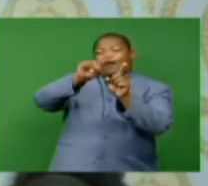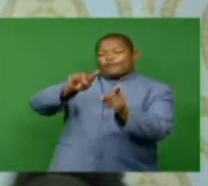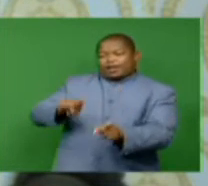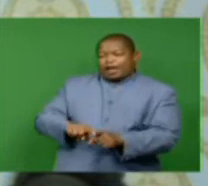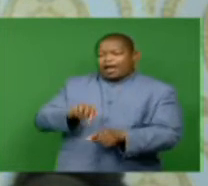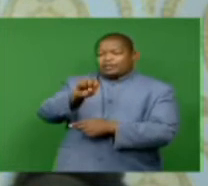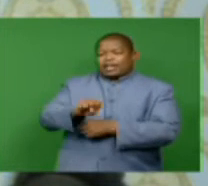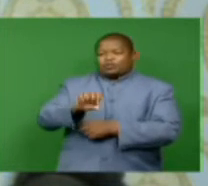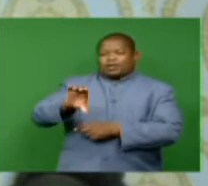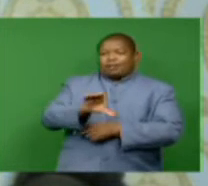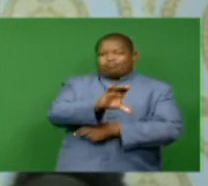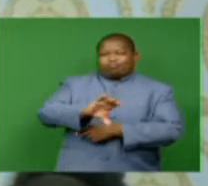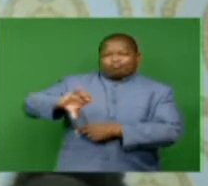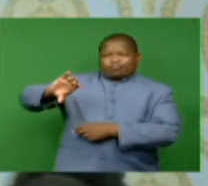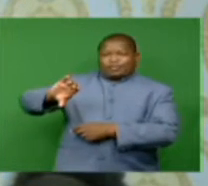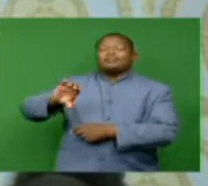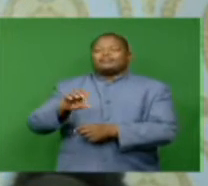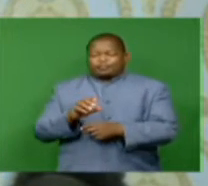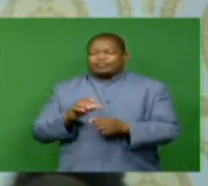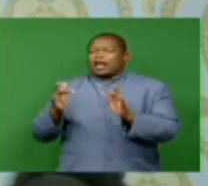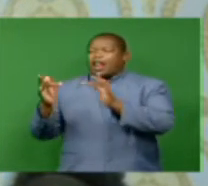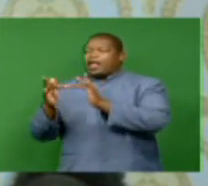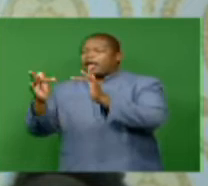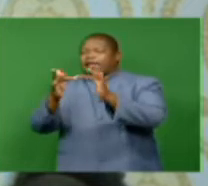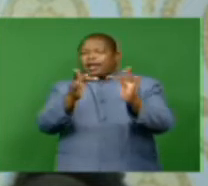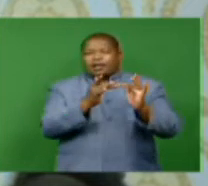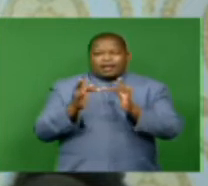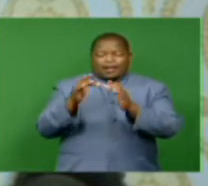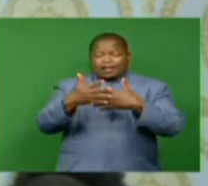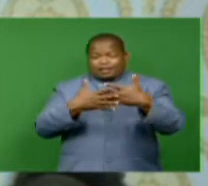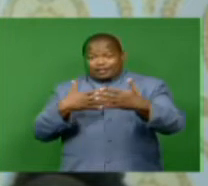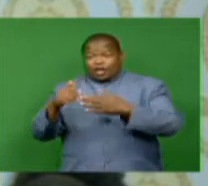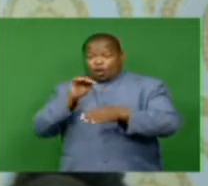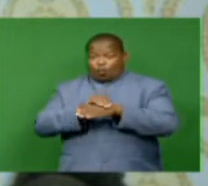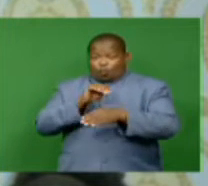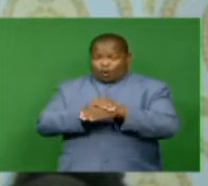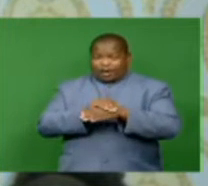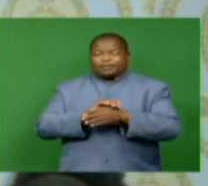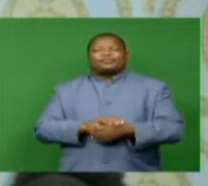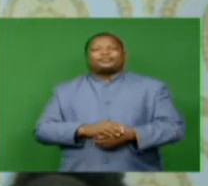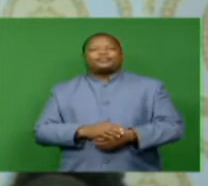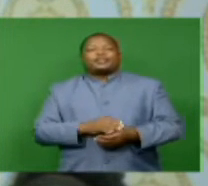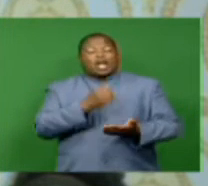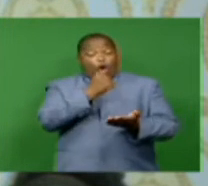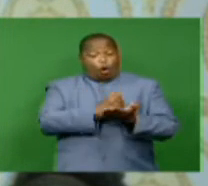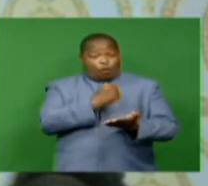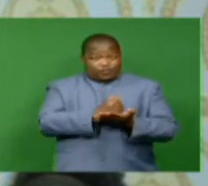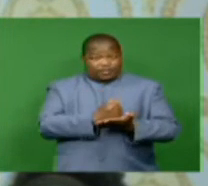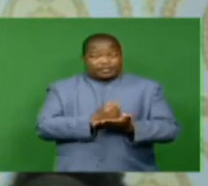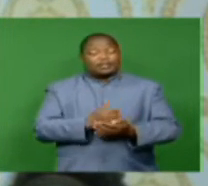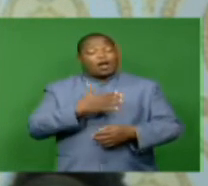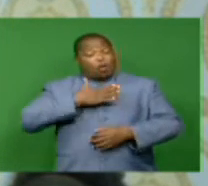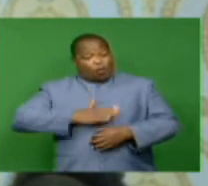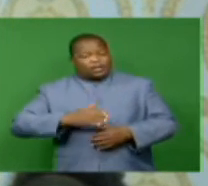to function optimal, it will require close collaboration of all member